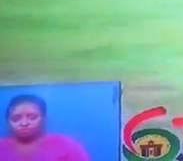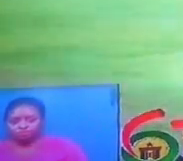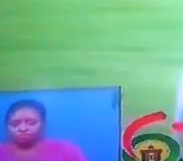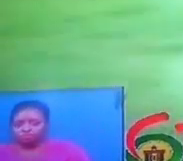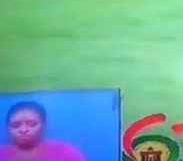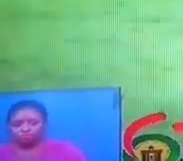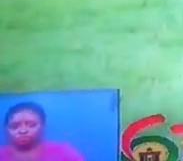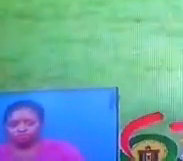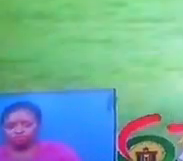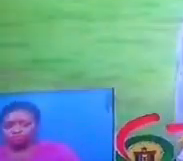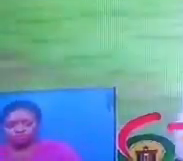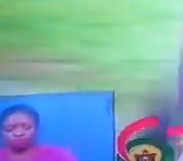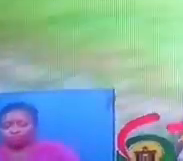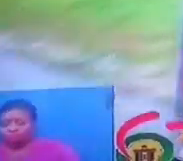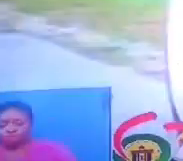Wow.